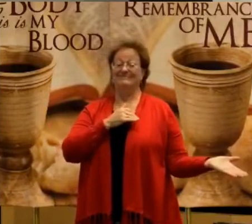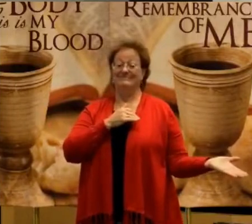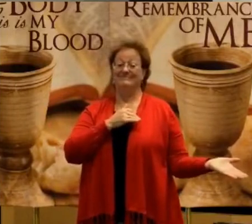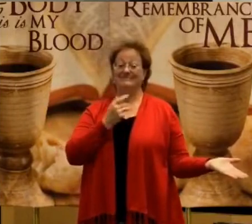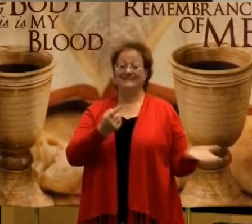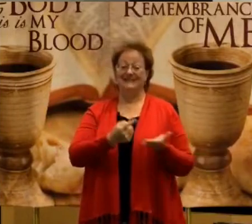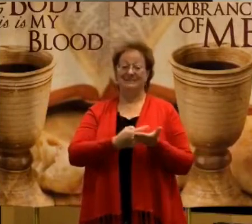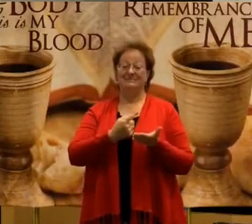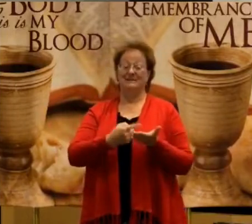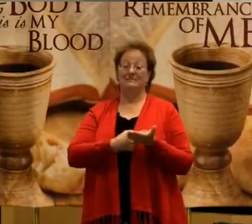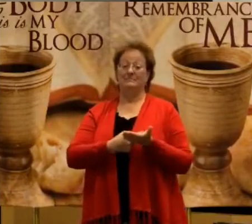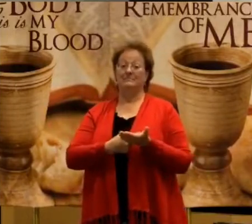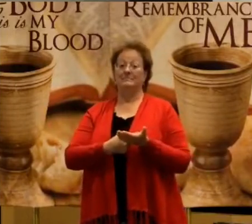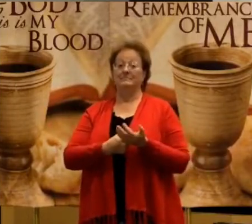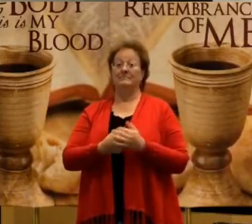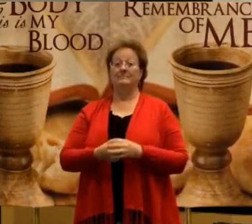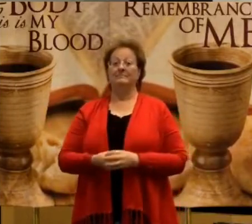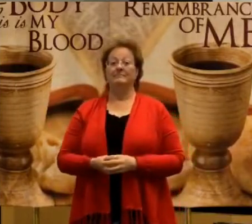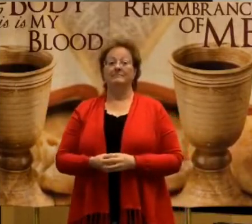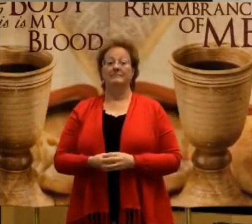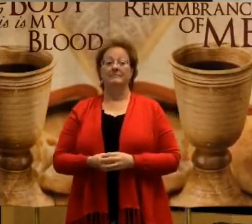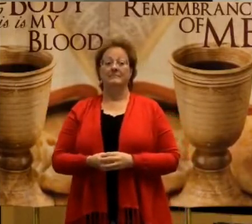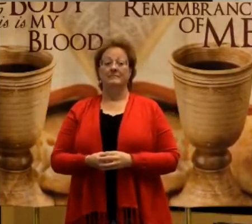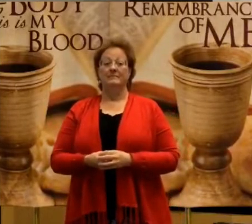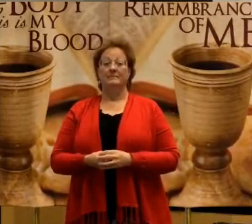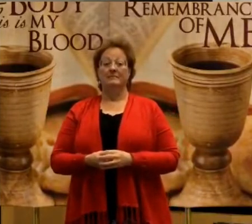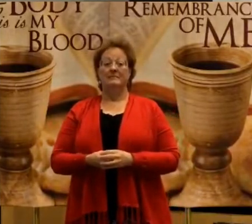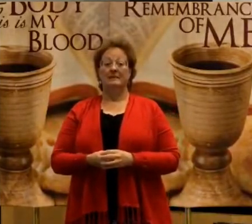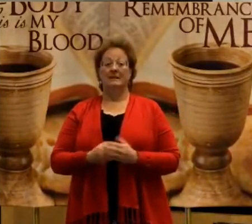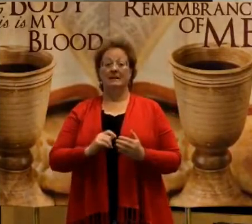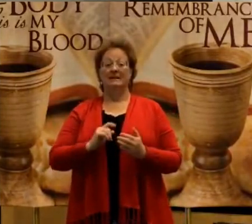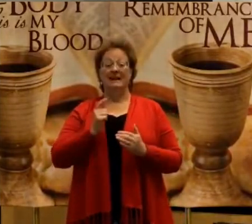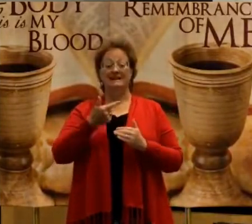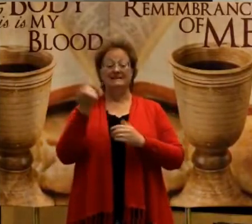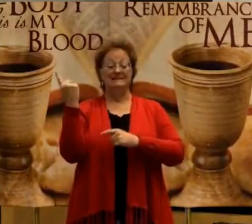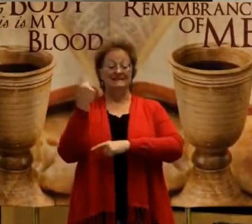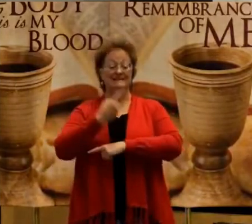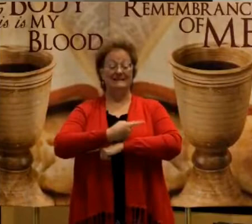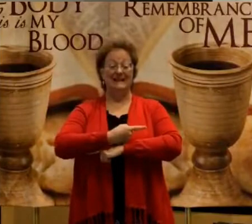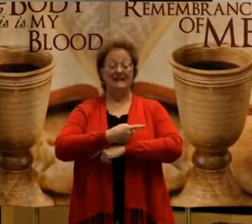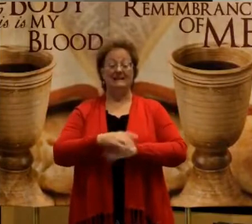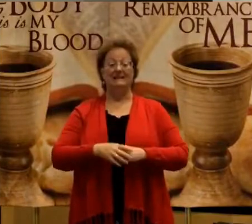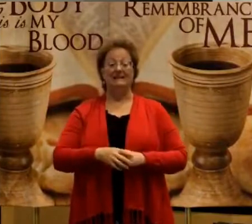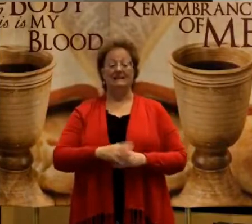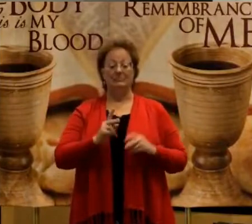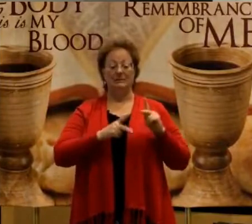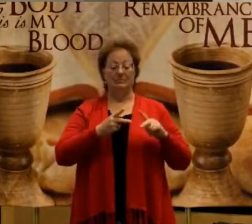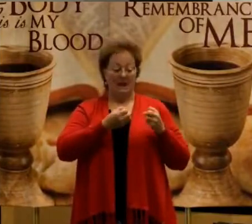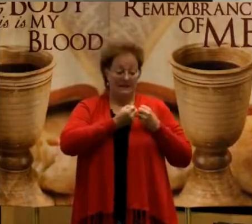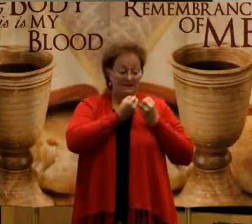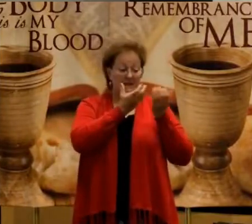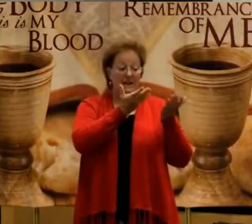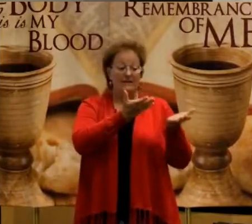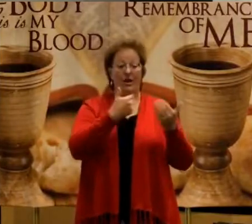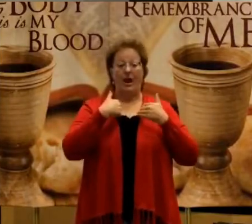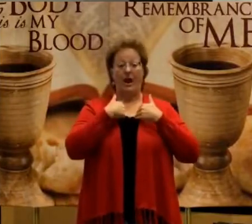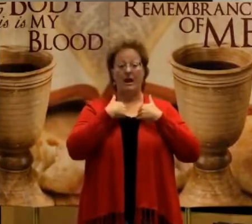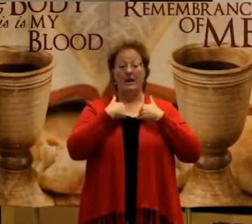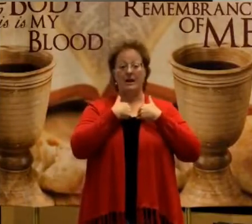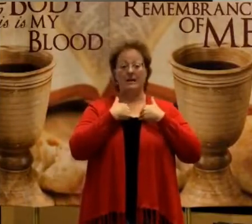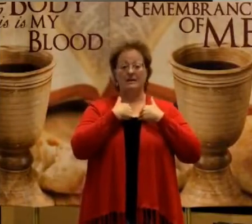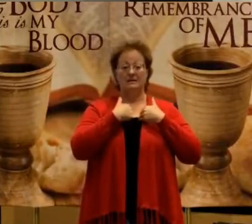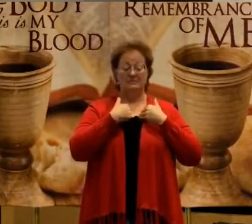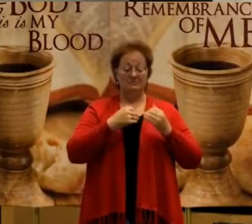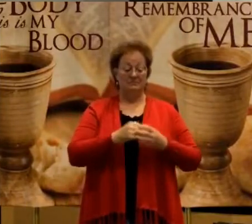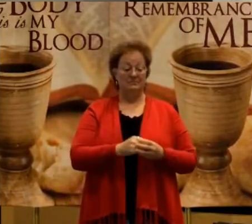doesn't realize how stuck until the next day. The next day, the people rose early and they sacrificed burnt offerings and presented